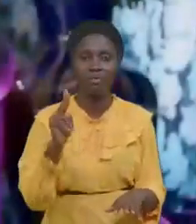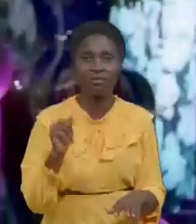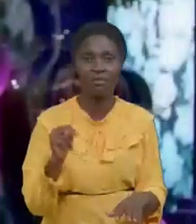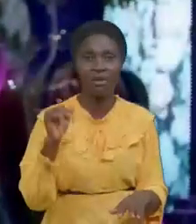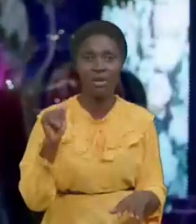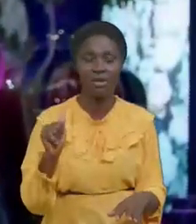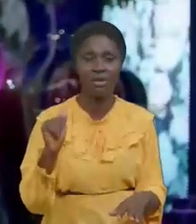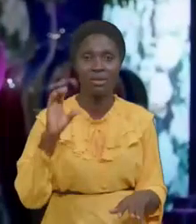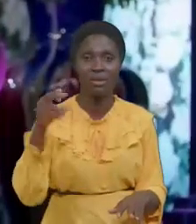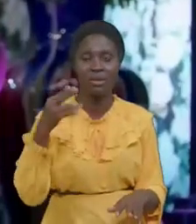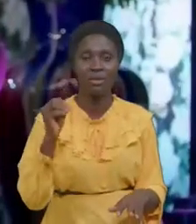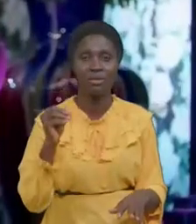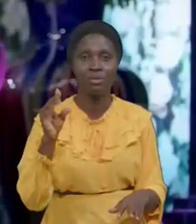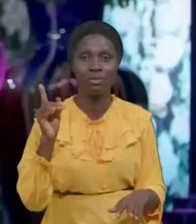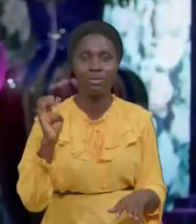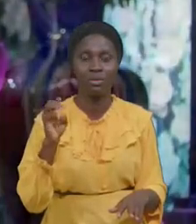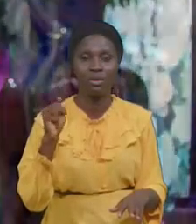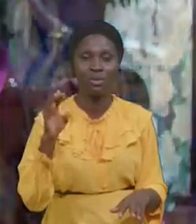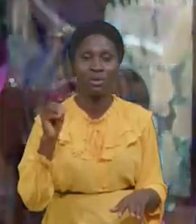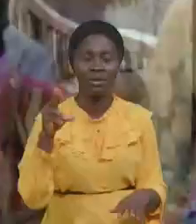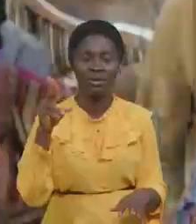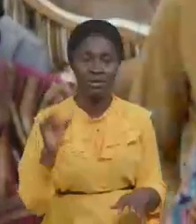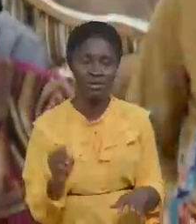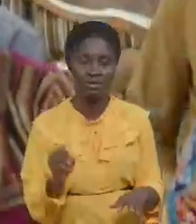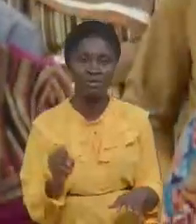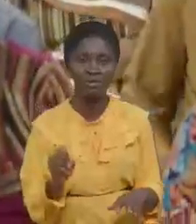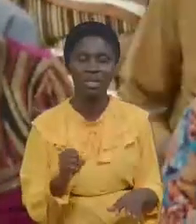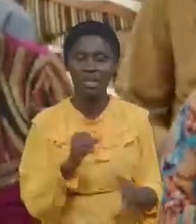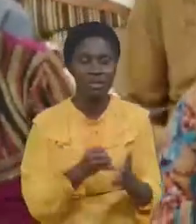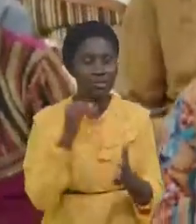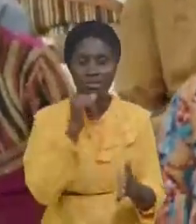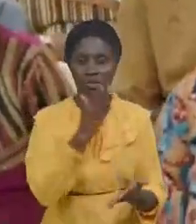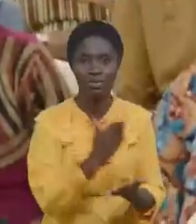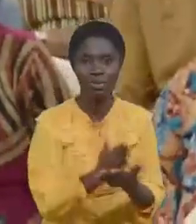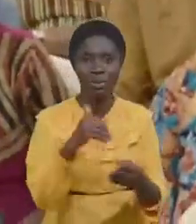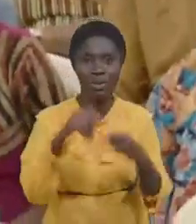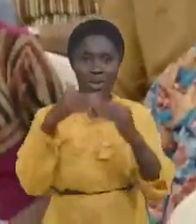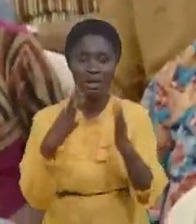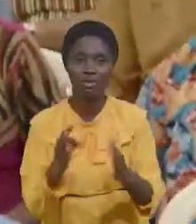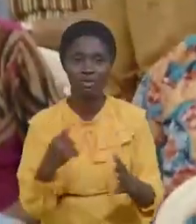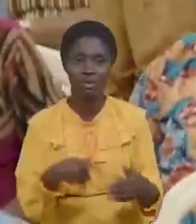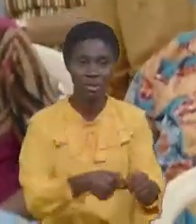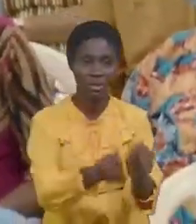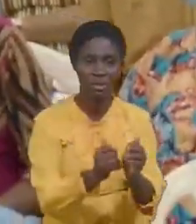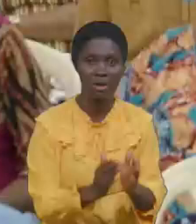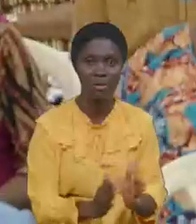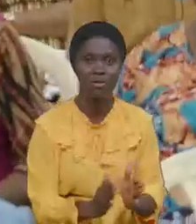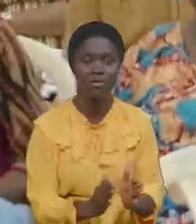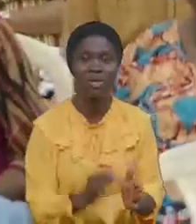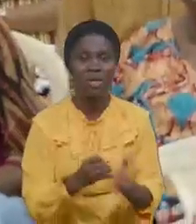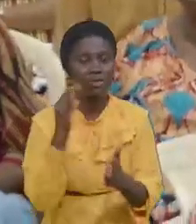stop in the Acts of the Apostles. Being born again did not stop in the